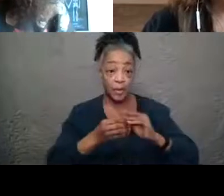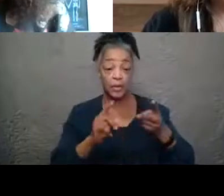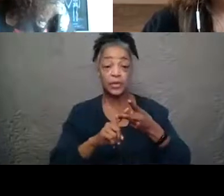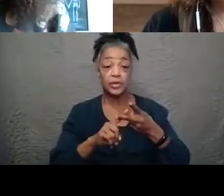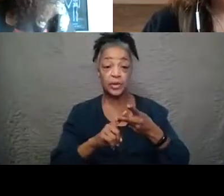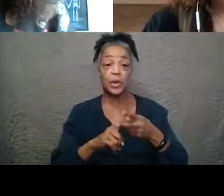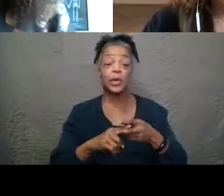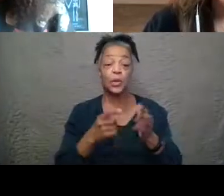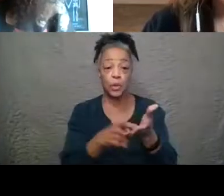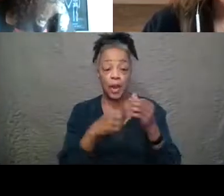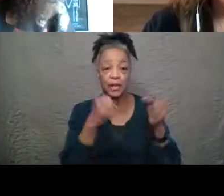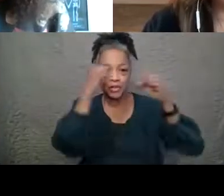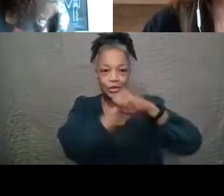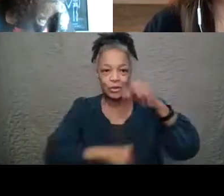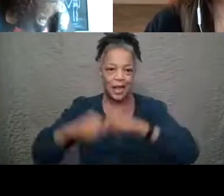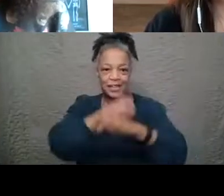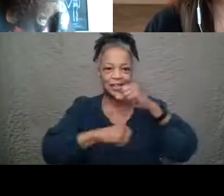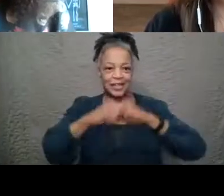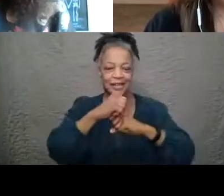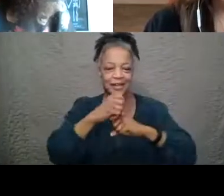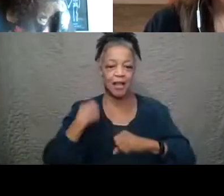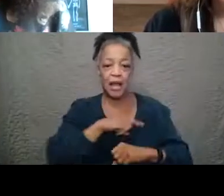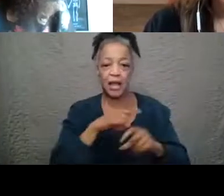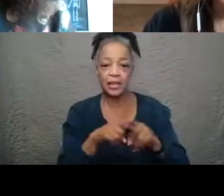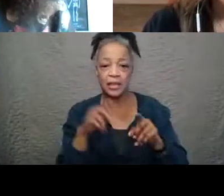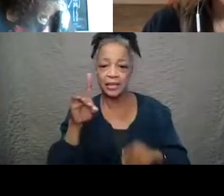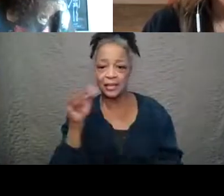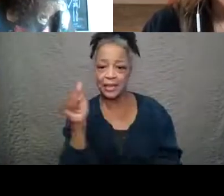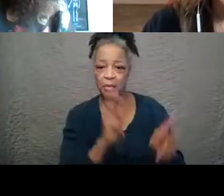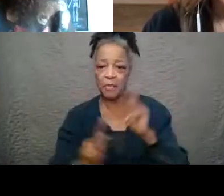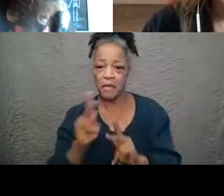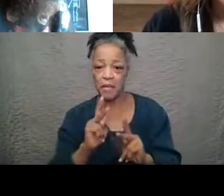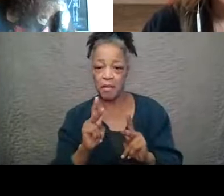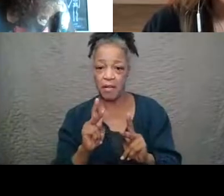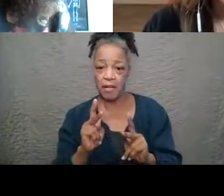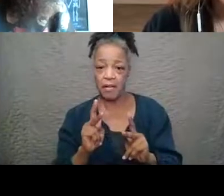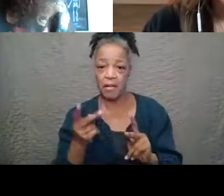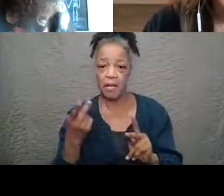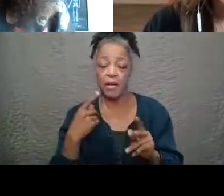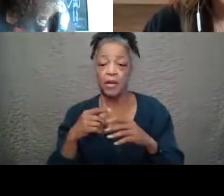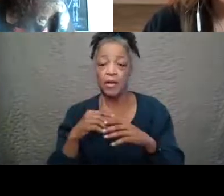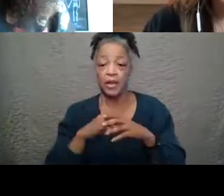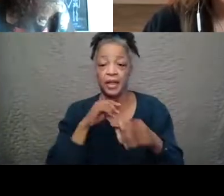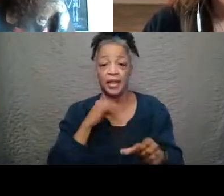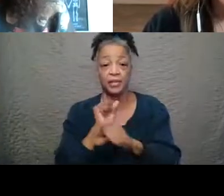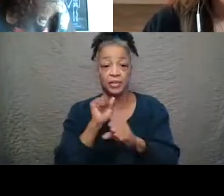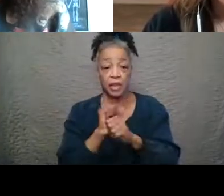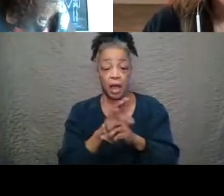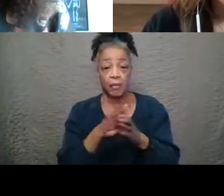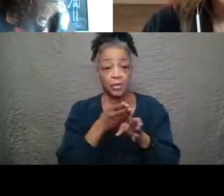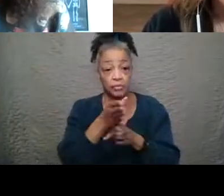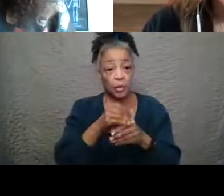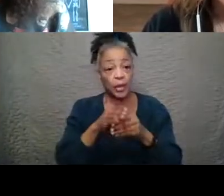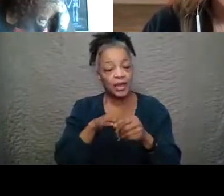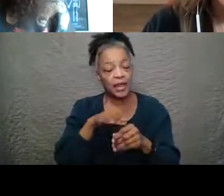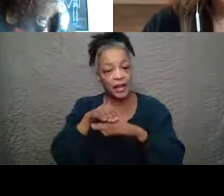And for us as disabled people to be in positions where we can influence how things are,